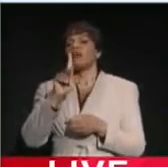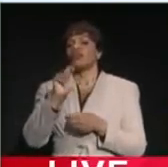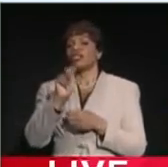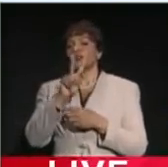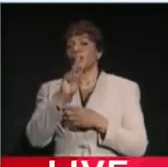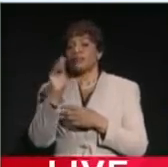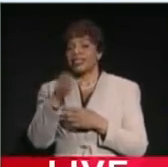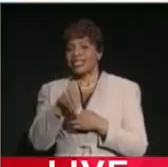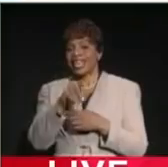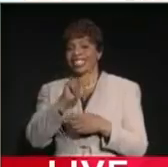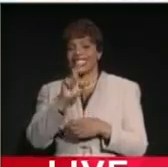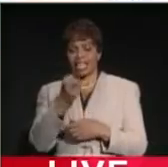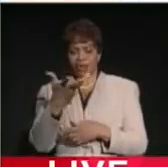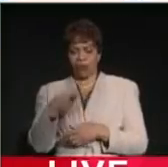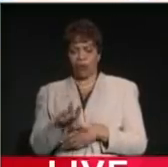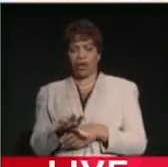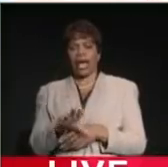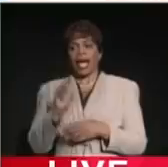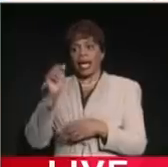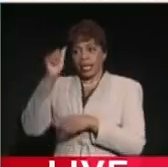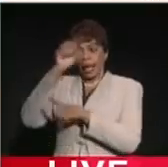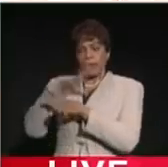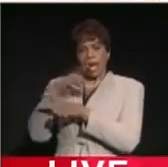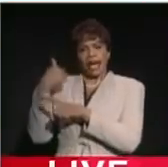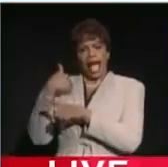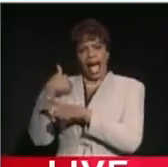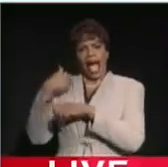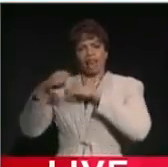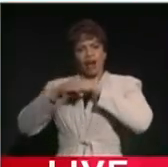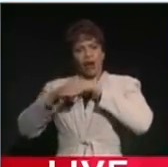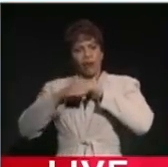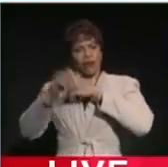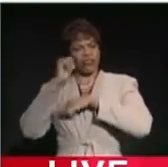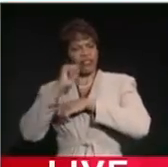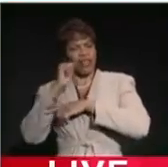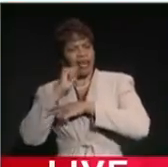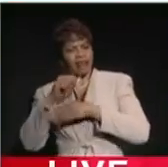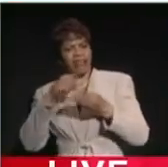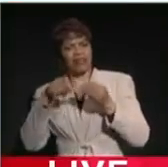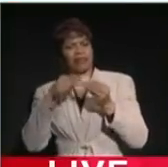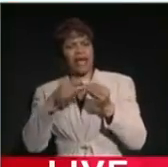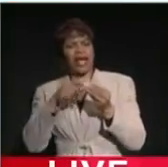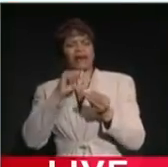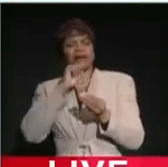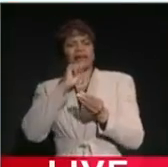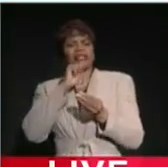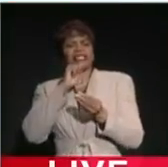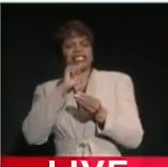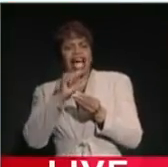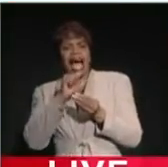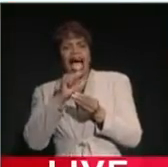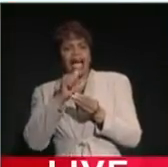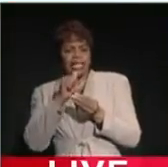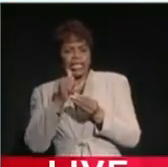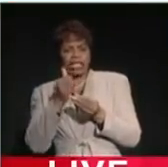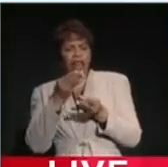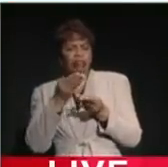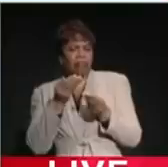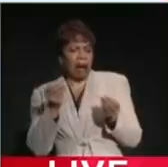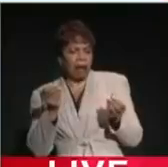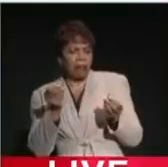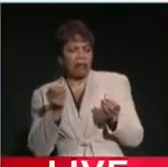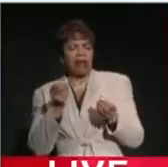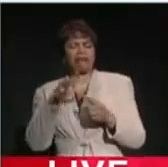don't want it. He's a man who runs commercials every day about how he's not in the pocket of the special interests. Well, he has made